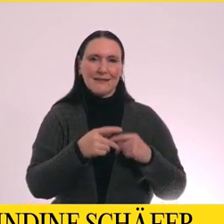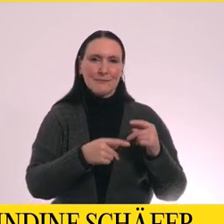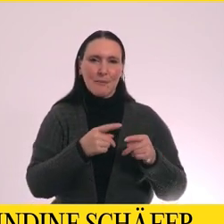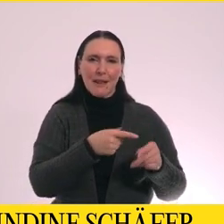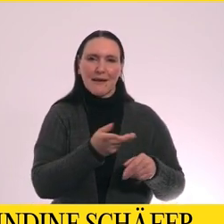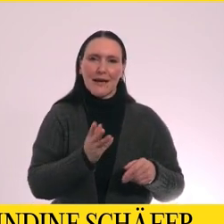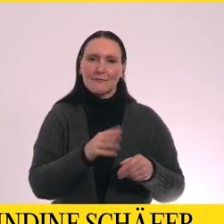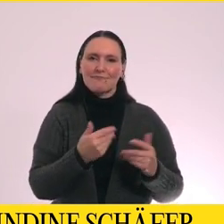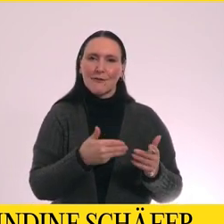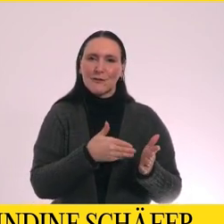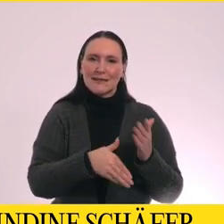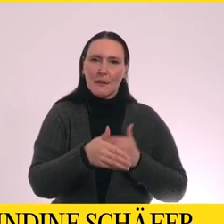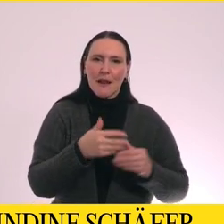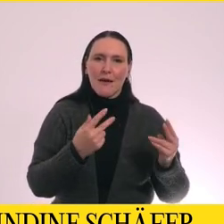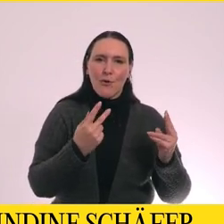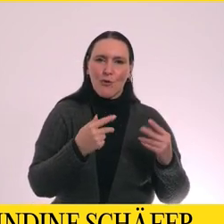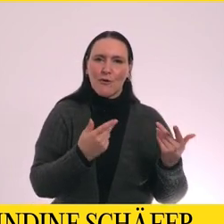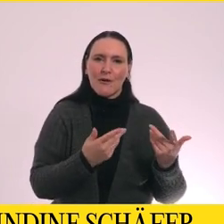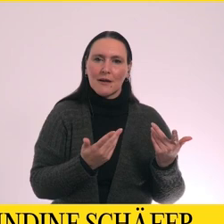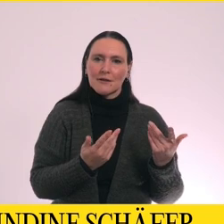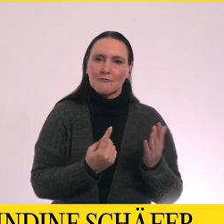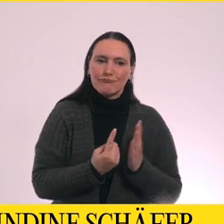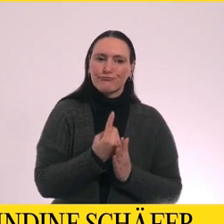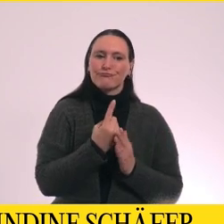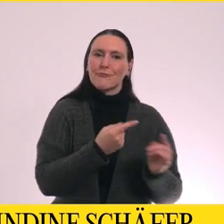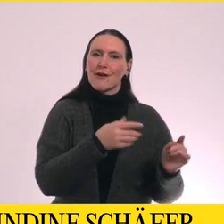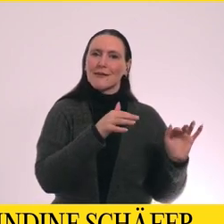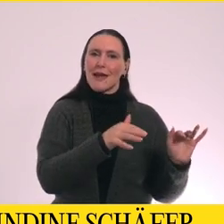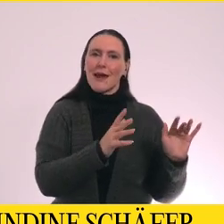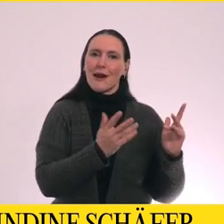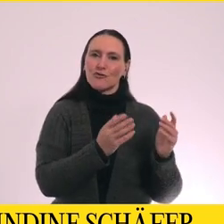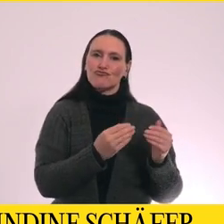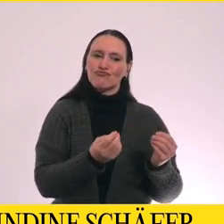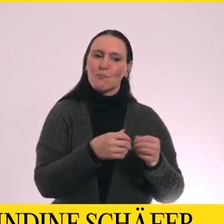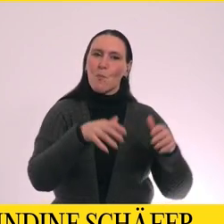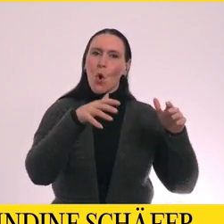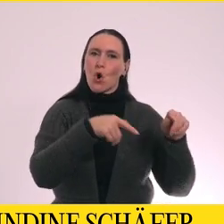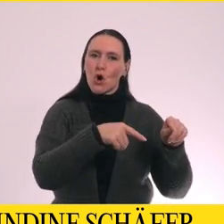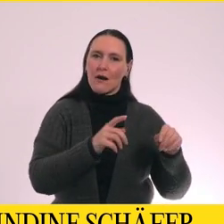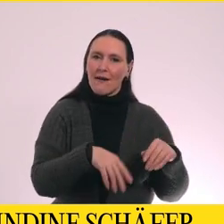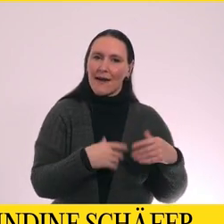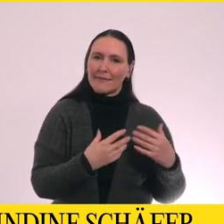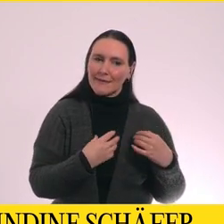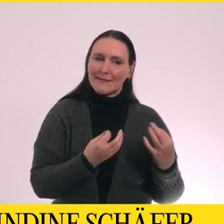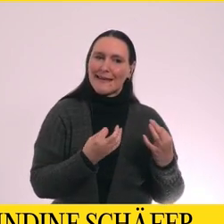of doors slightly open, but there has been huge resistance that's been at times very overt